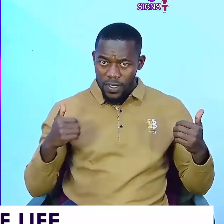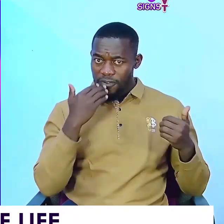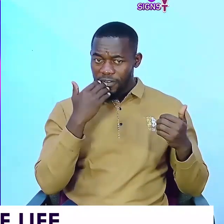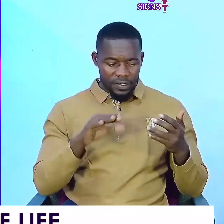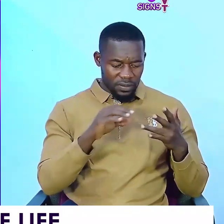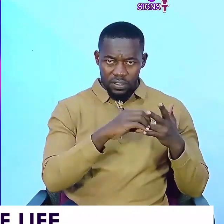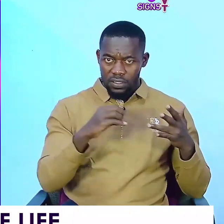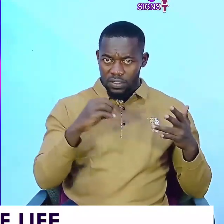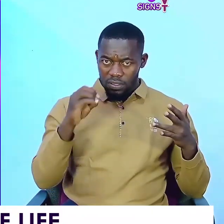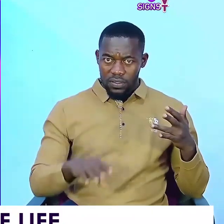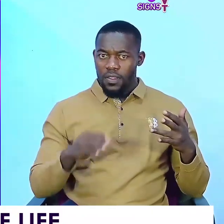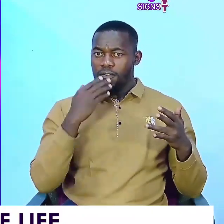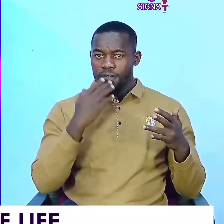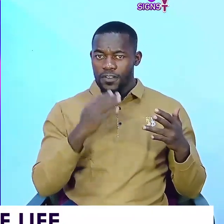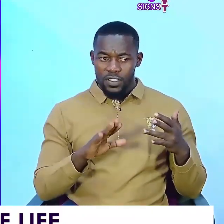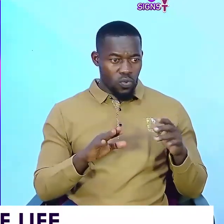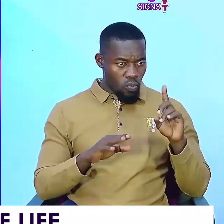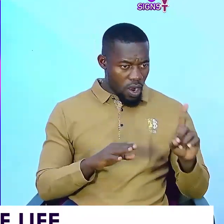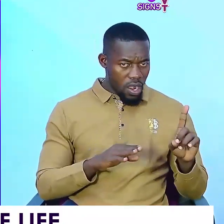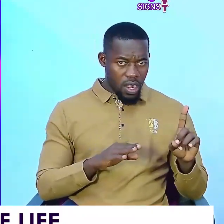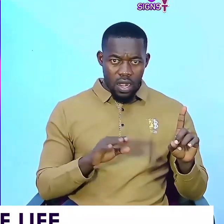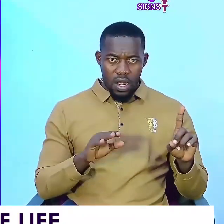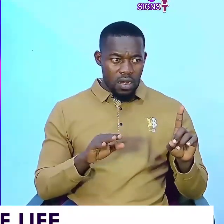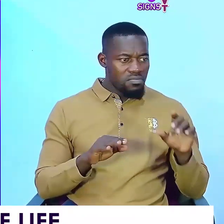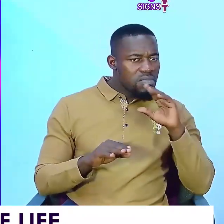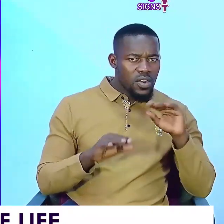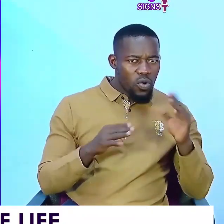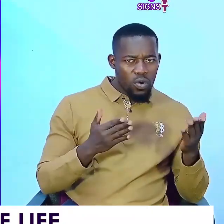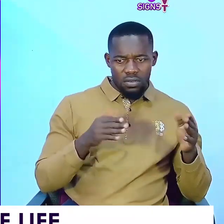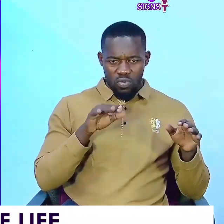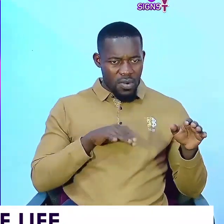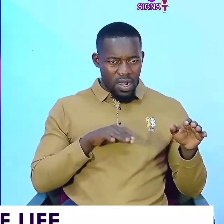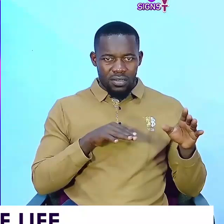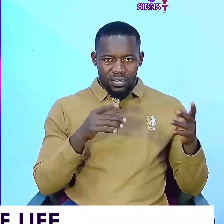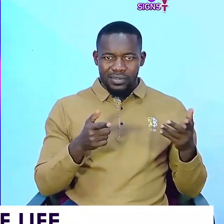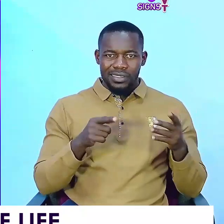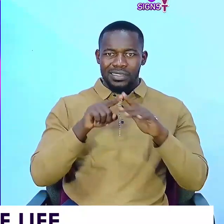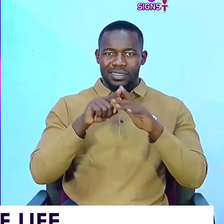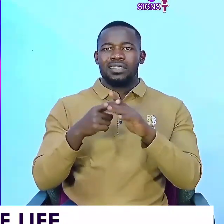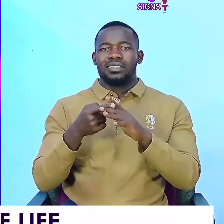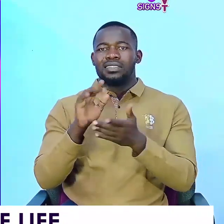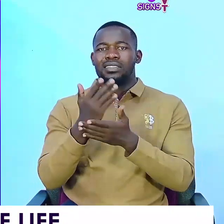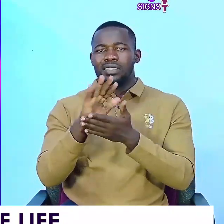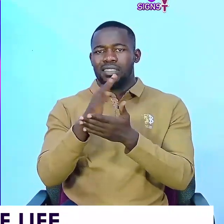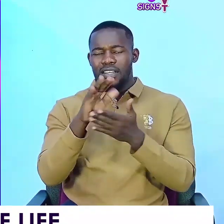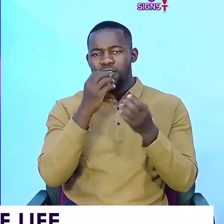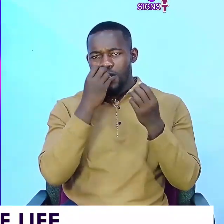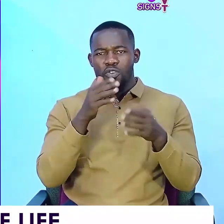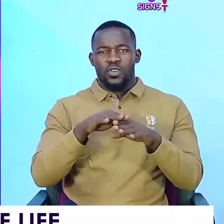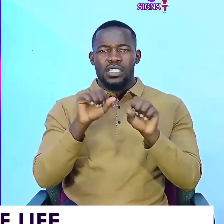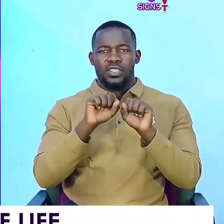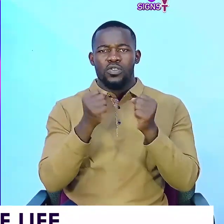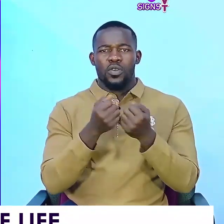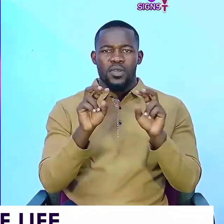divorce. You'll see one Yeah. of them or both come out with all sorts of information, even on social media, to